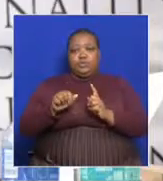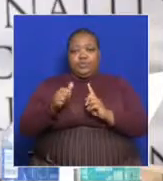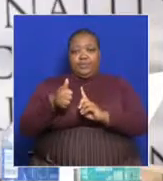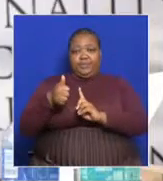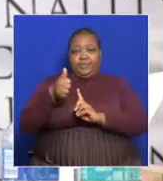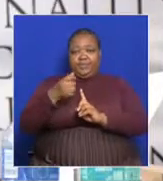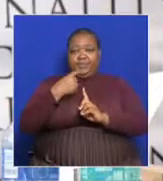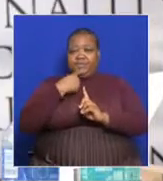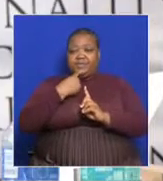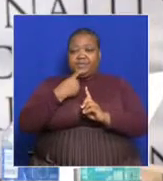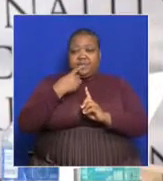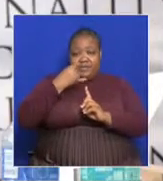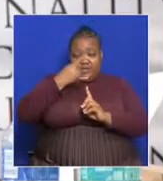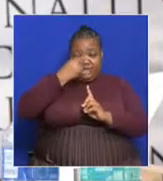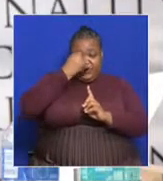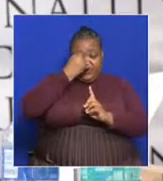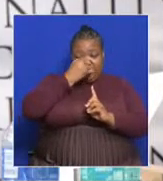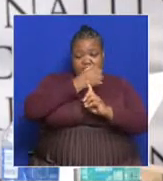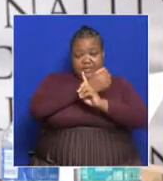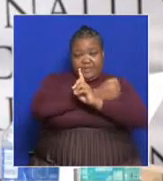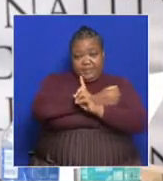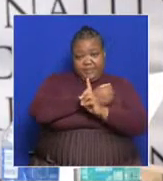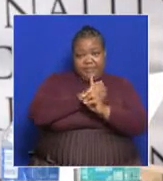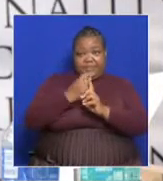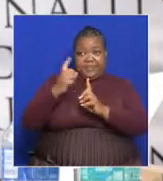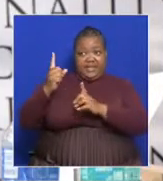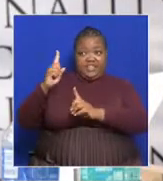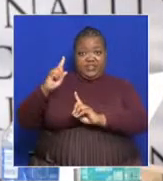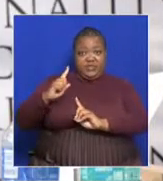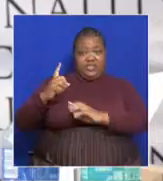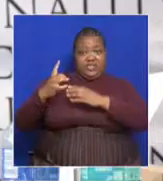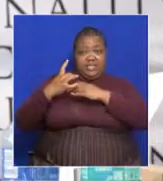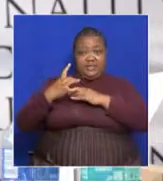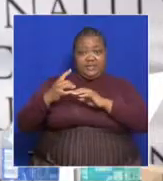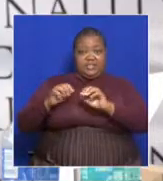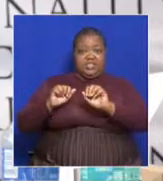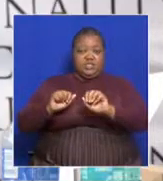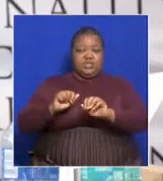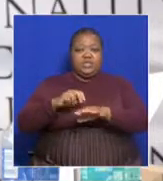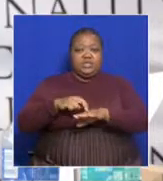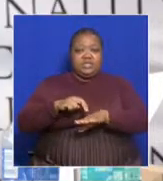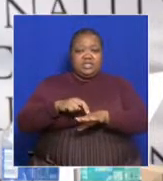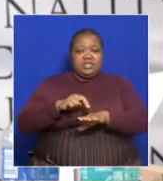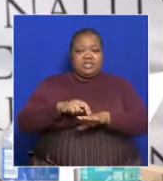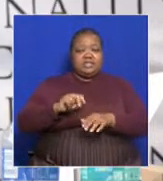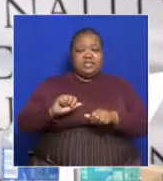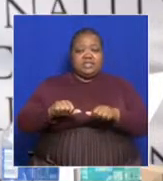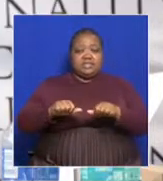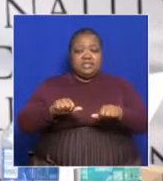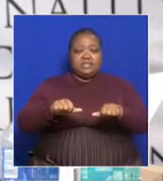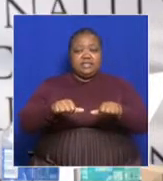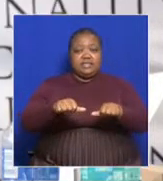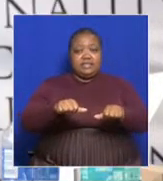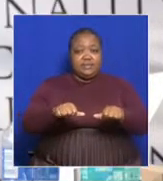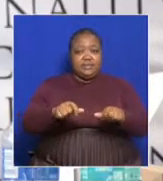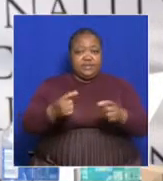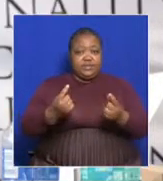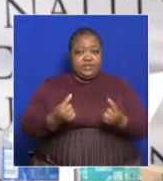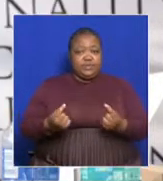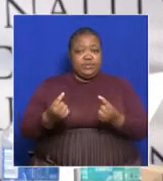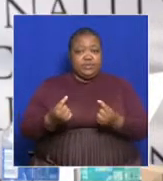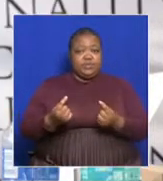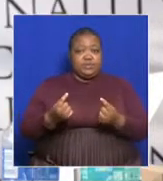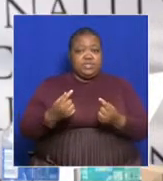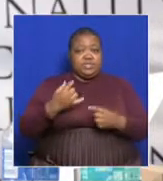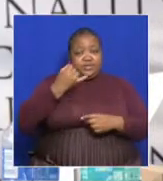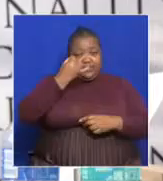advice and or instruction. I require you to take steps alternatively to release my drugs, and I am